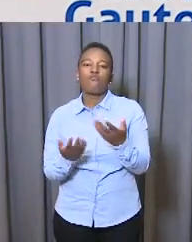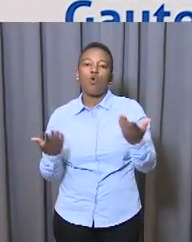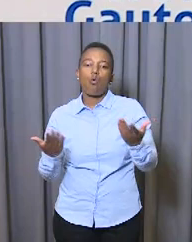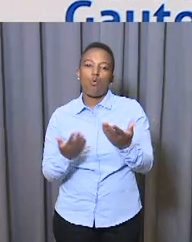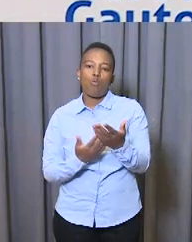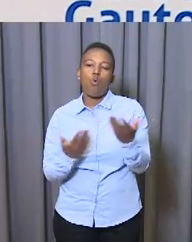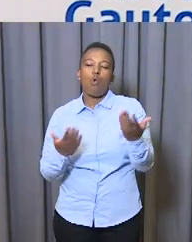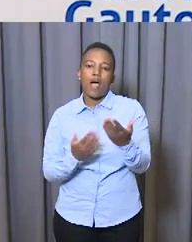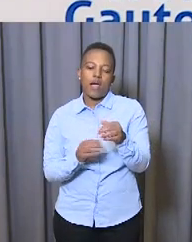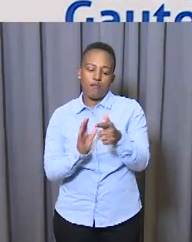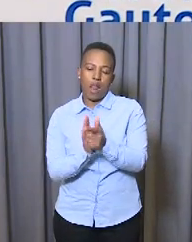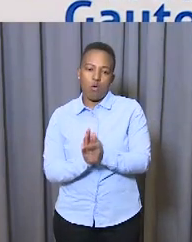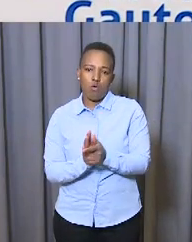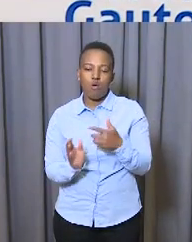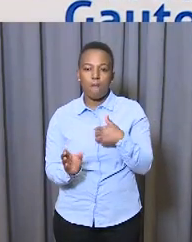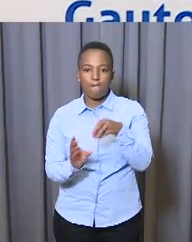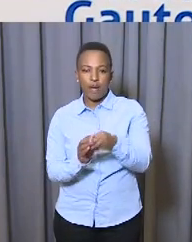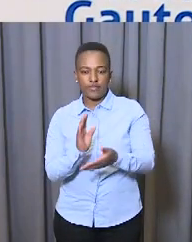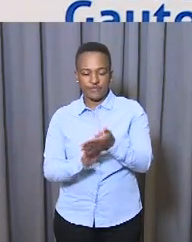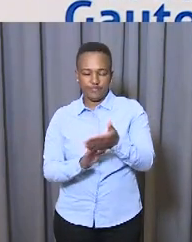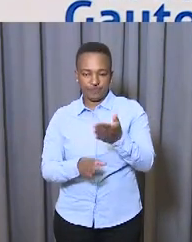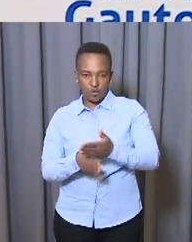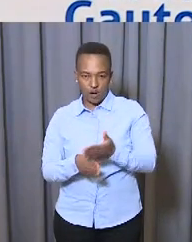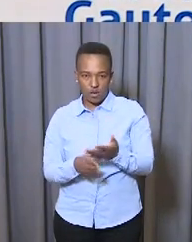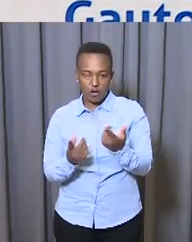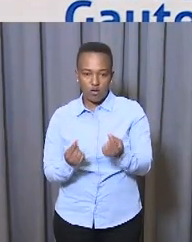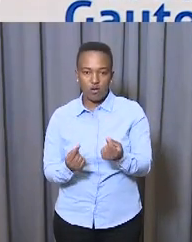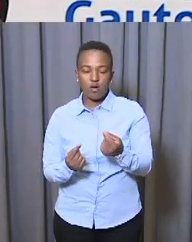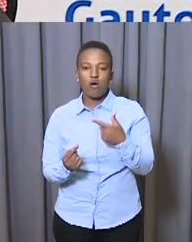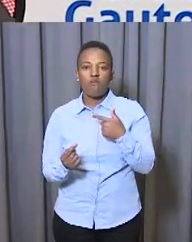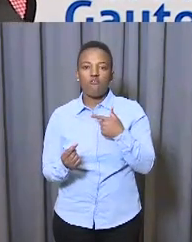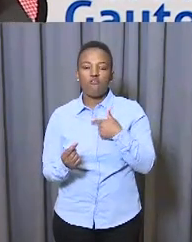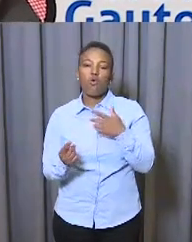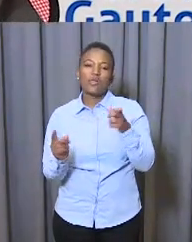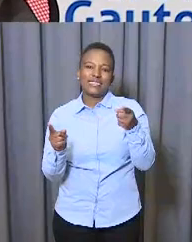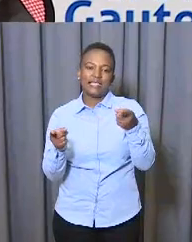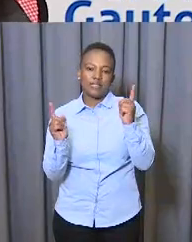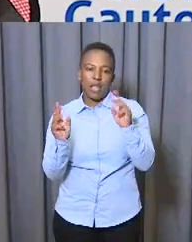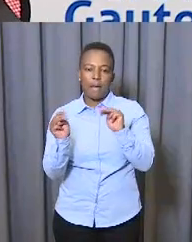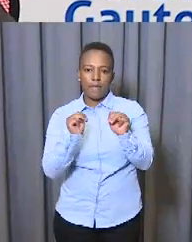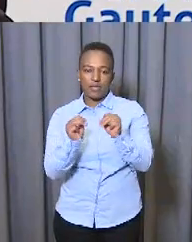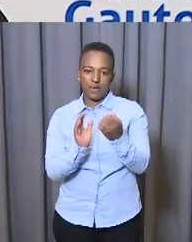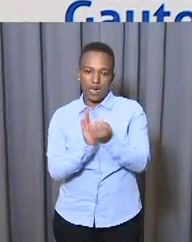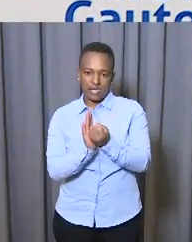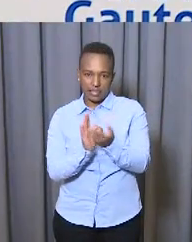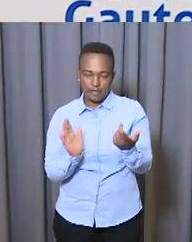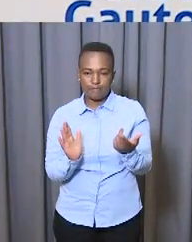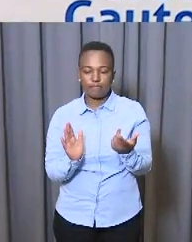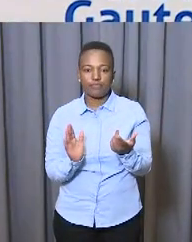and a contravention of the Disaster Management Act, there's been quite a lot